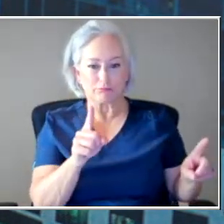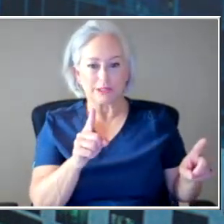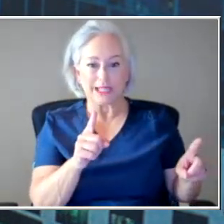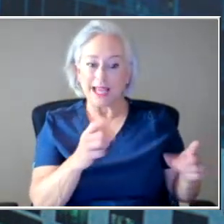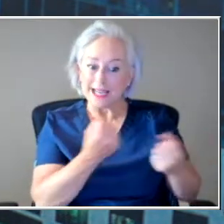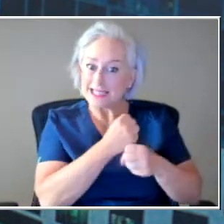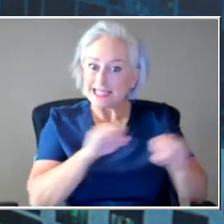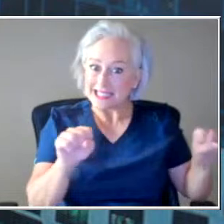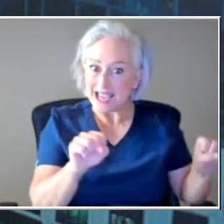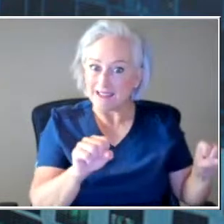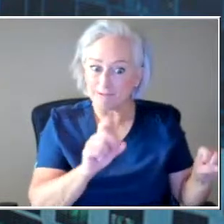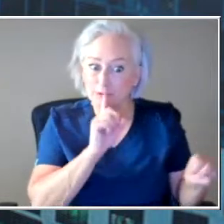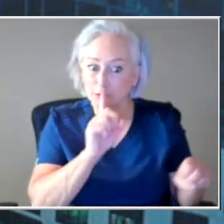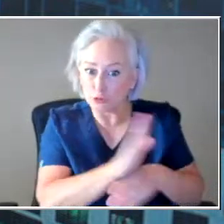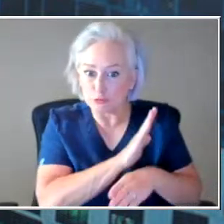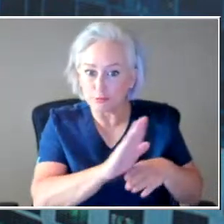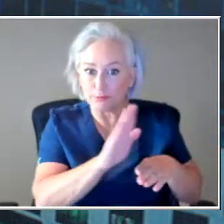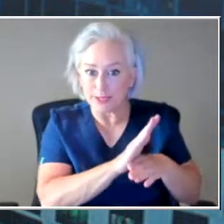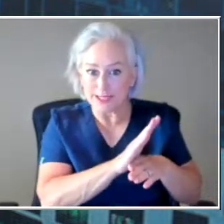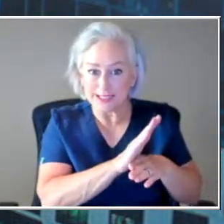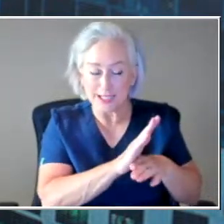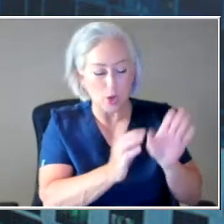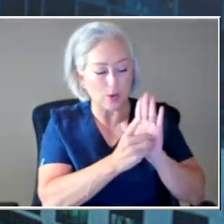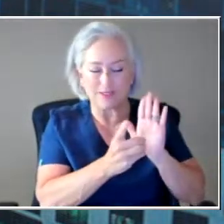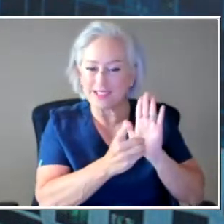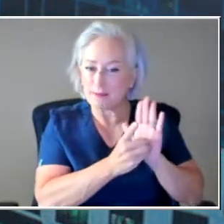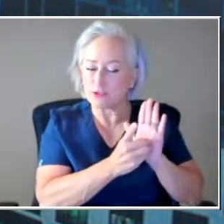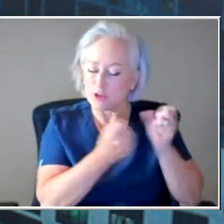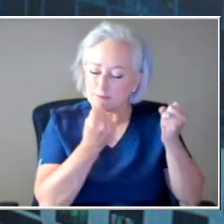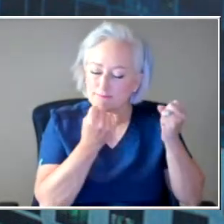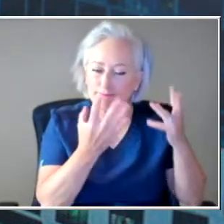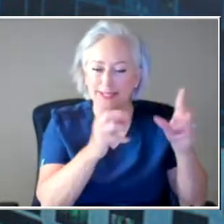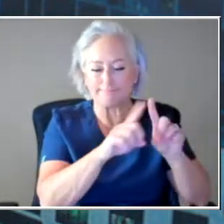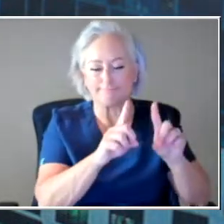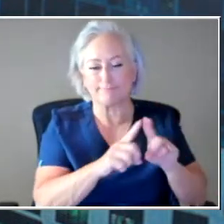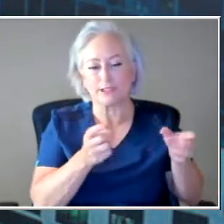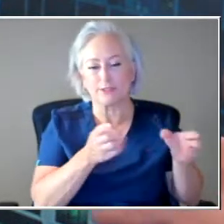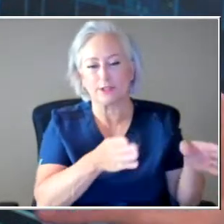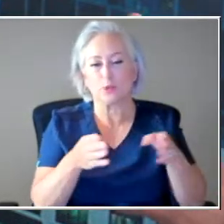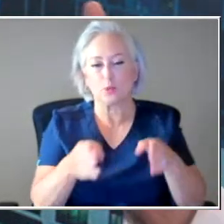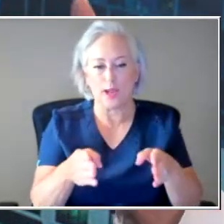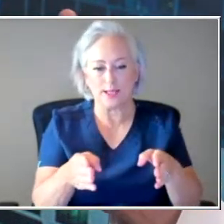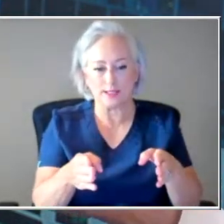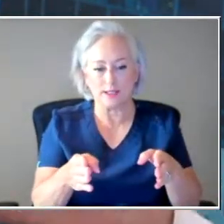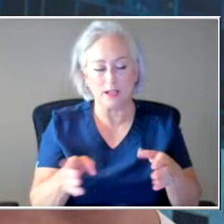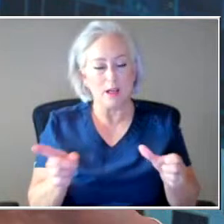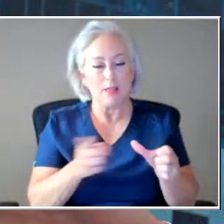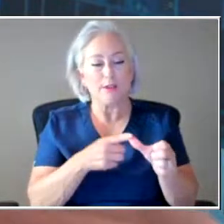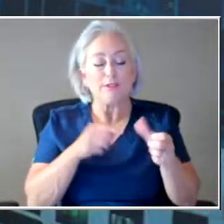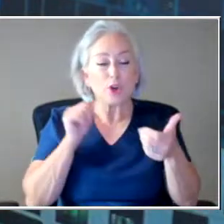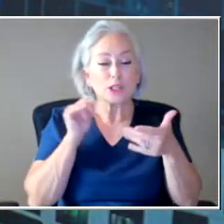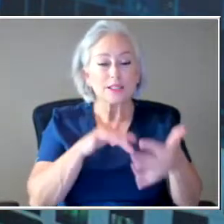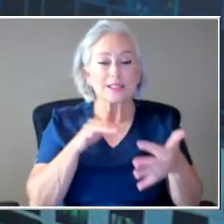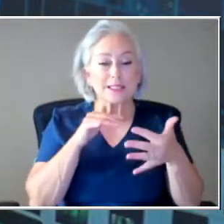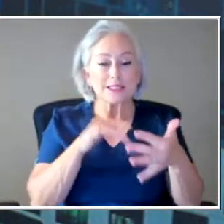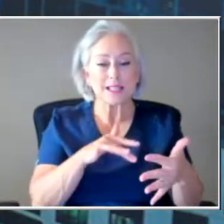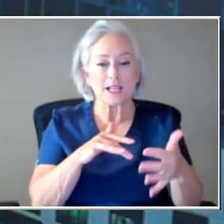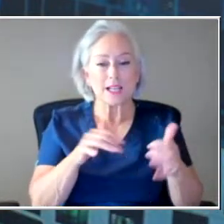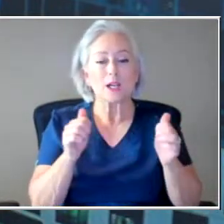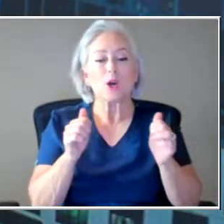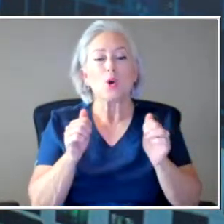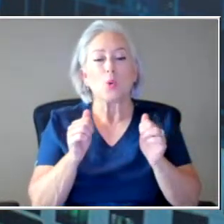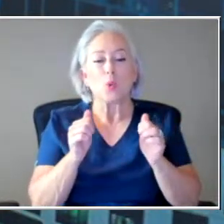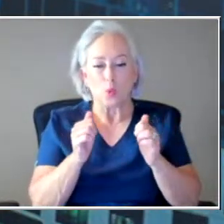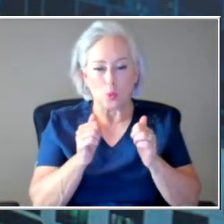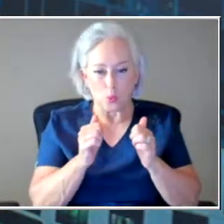that's demonstrated, and it was demonstrated in a remarkable way in the first study with the construct that